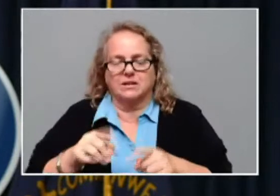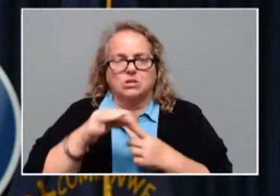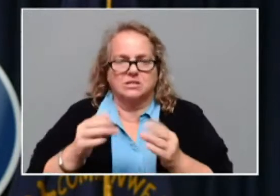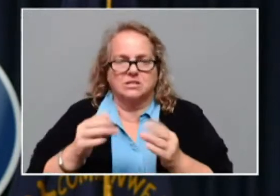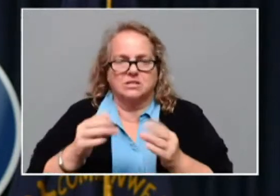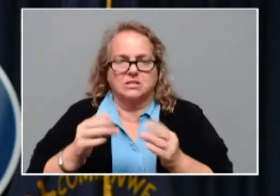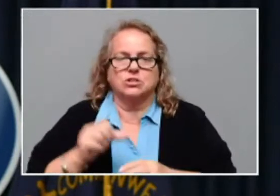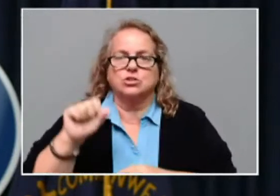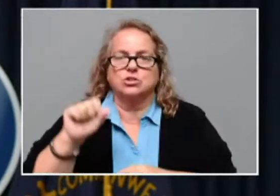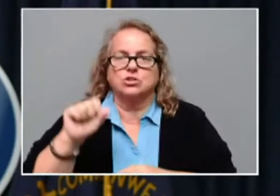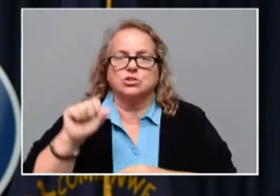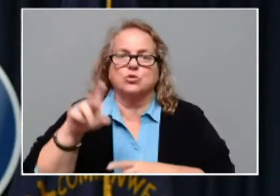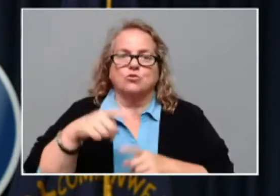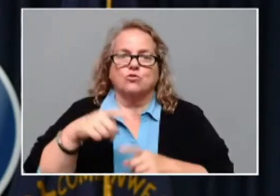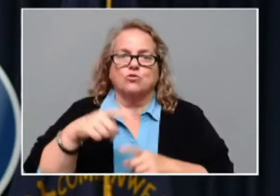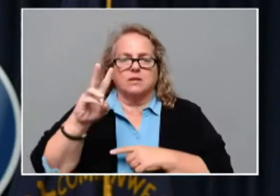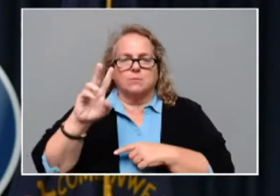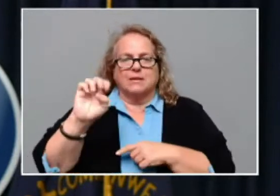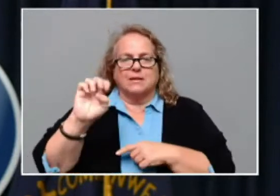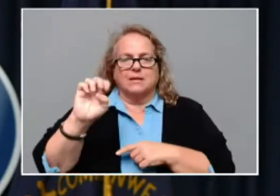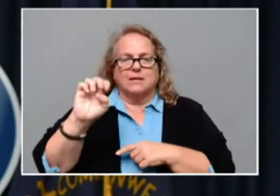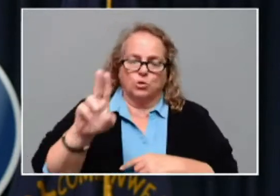from WEKU.